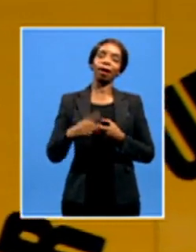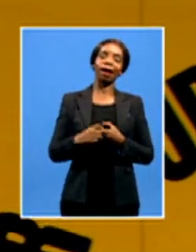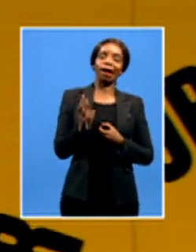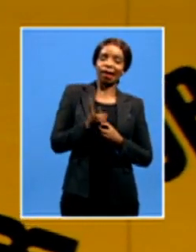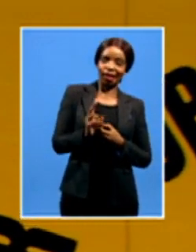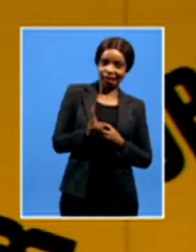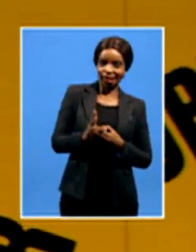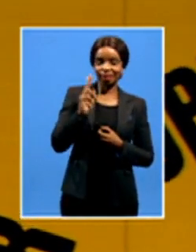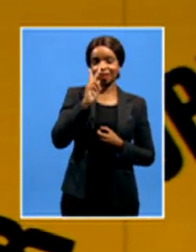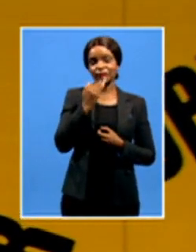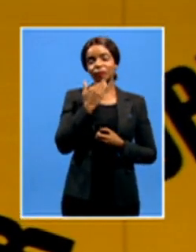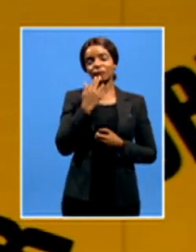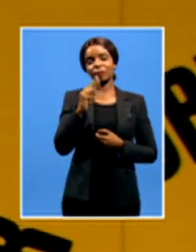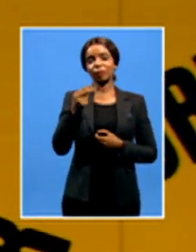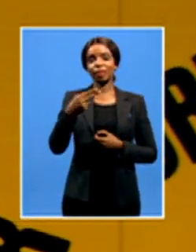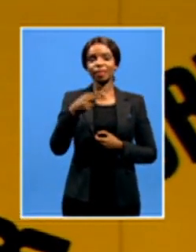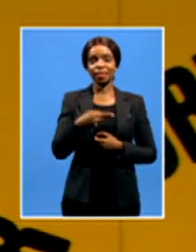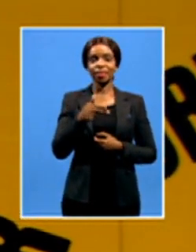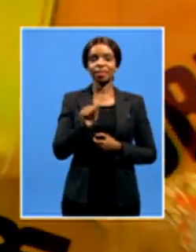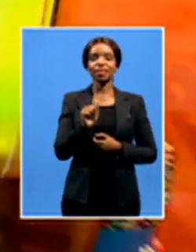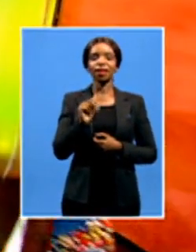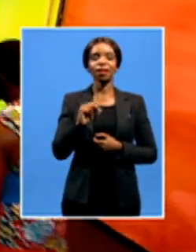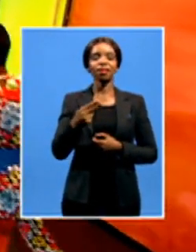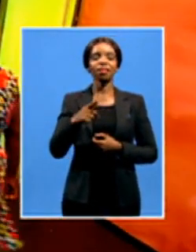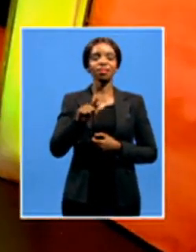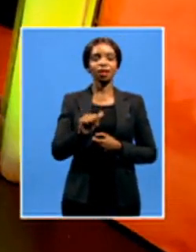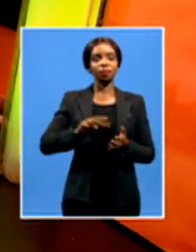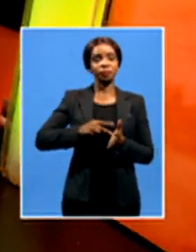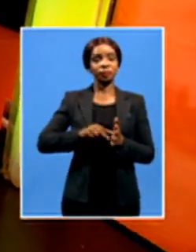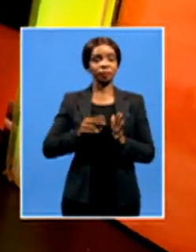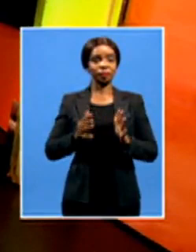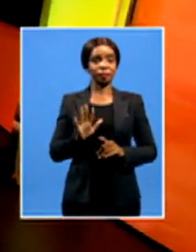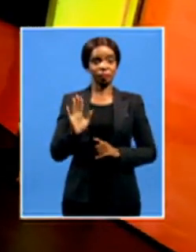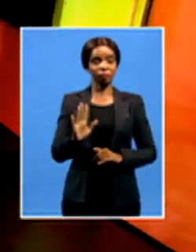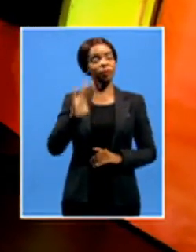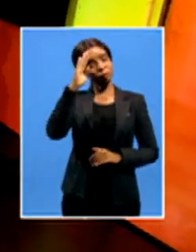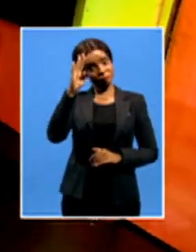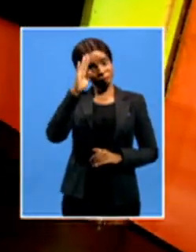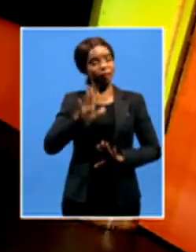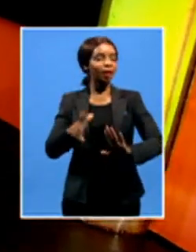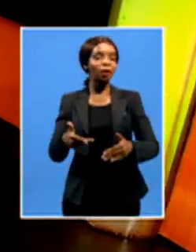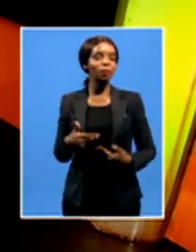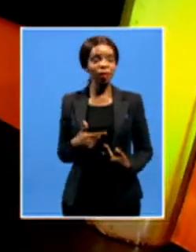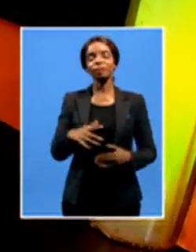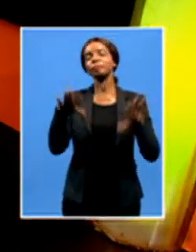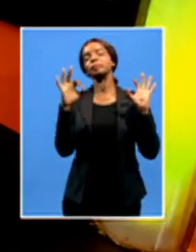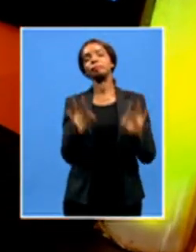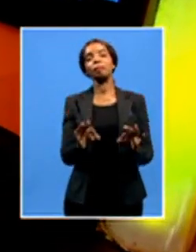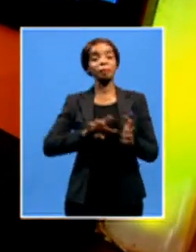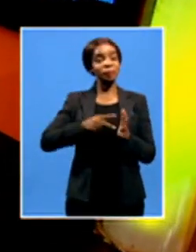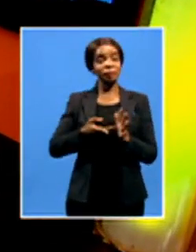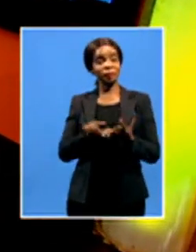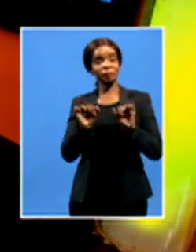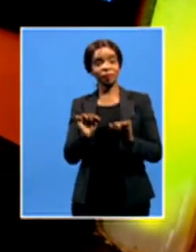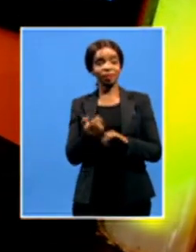to talk to us, and that's, of course, Nhlanhla Zwane from Tribeca Dance. Very good evening and welcome. Fantastic performance a little earlier on.